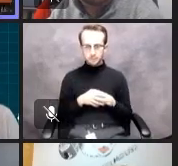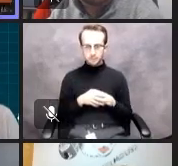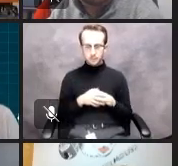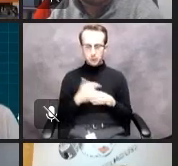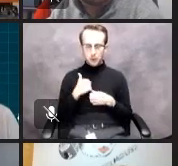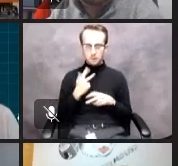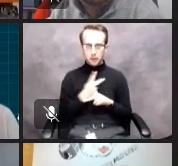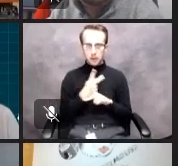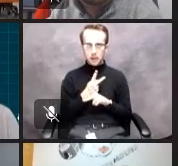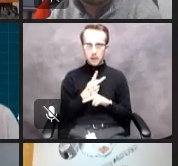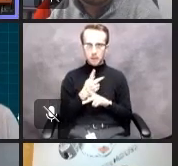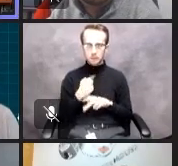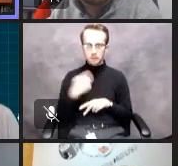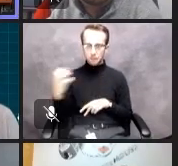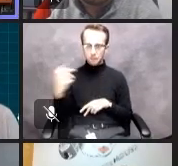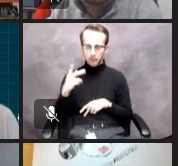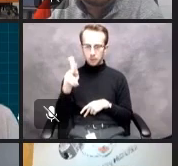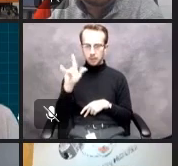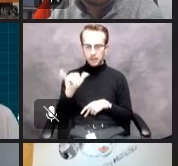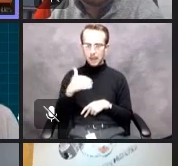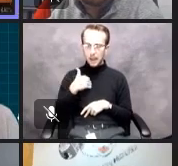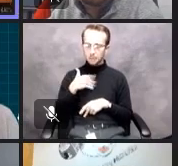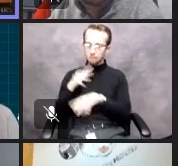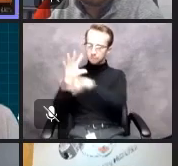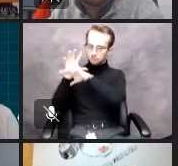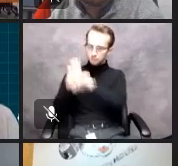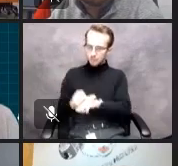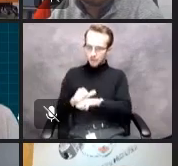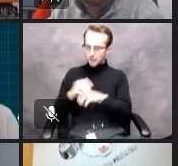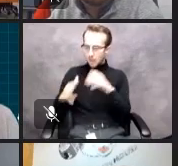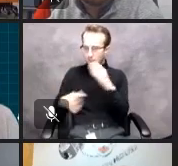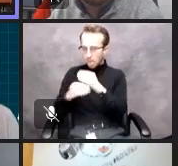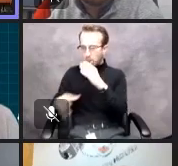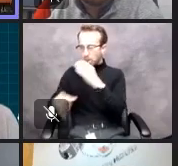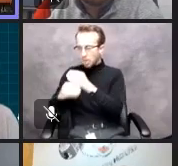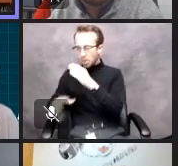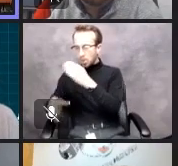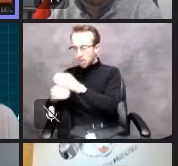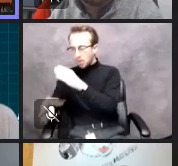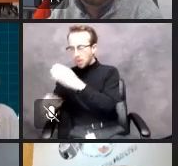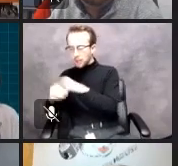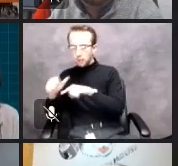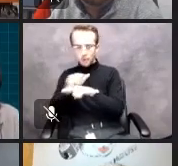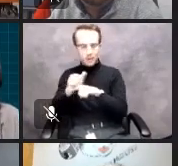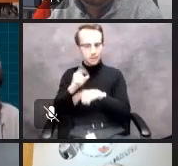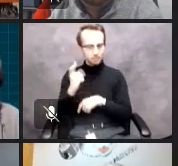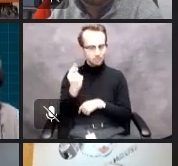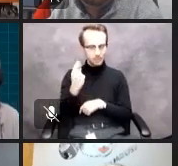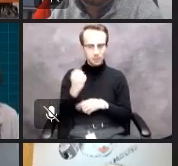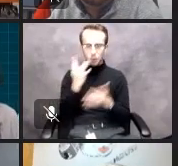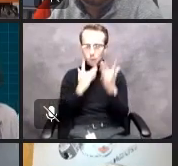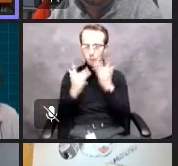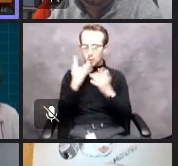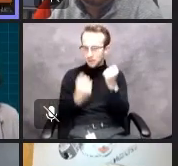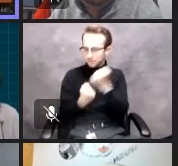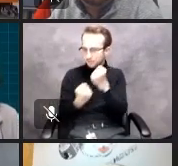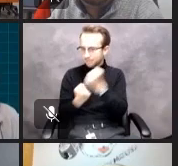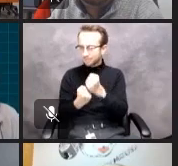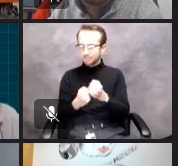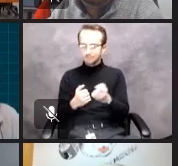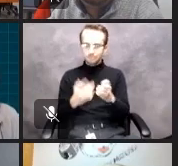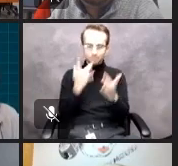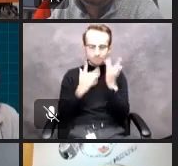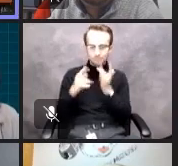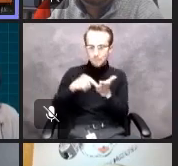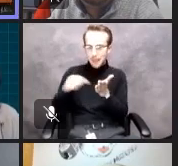there's a long culture of just adding in trainings and not adding in any supports around compensation for that time. So I